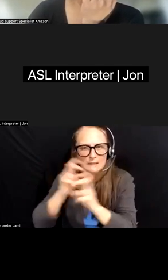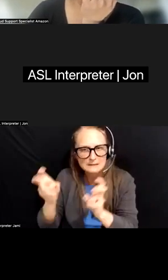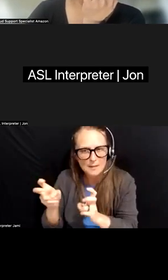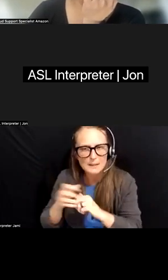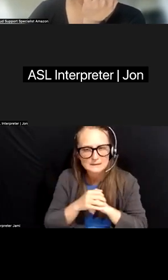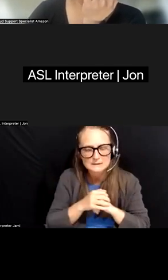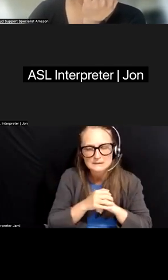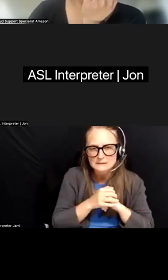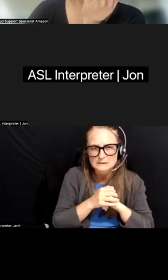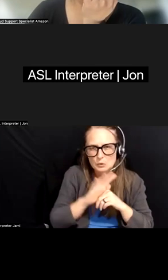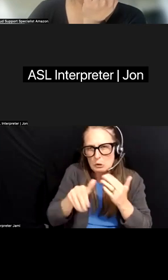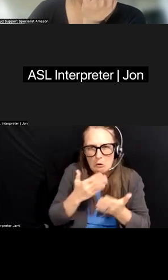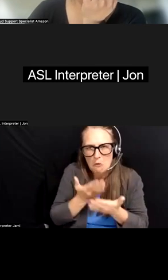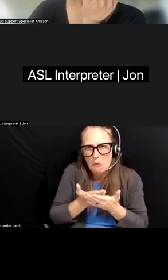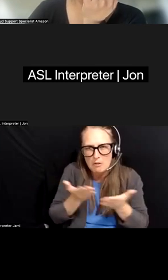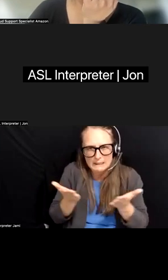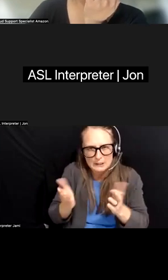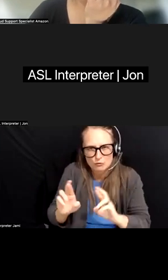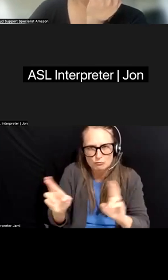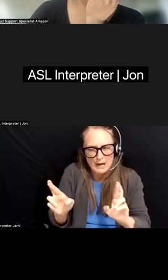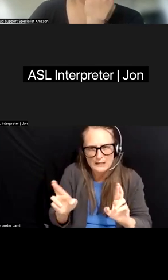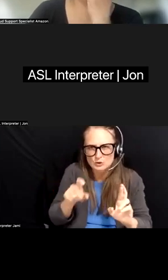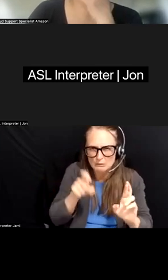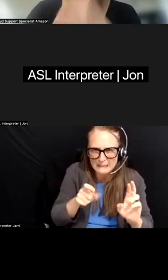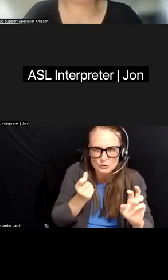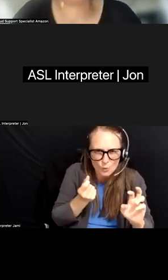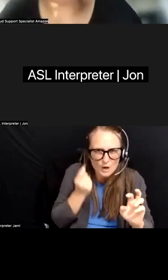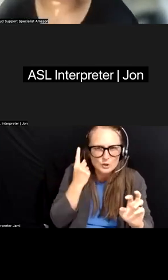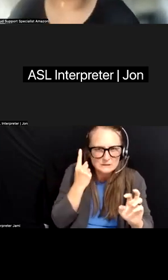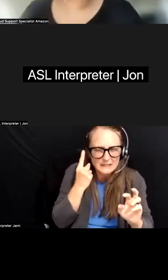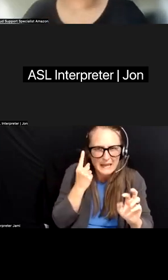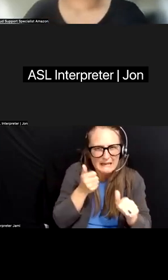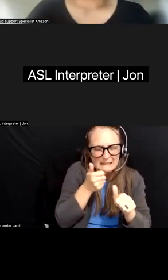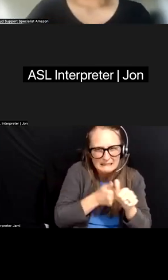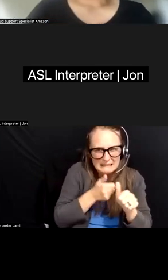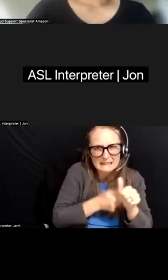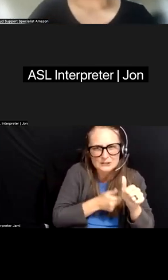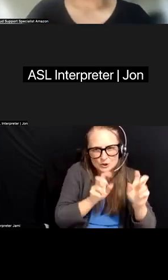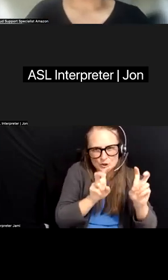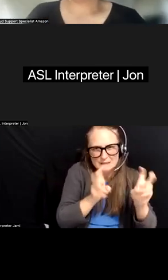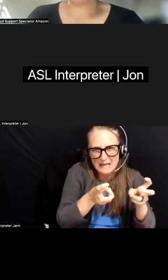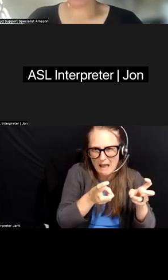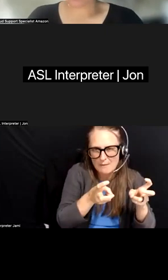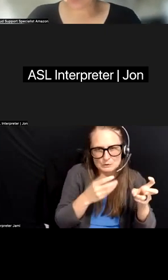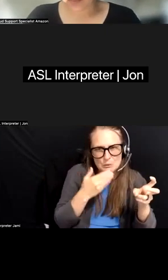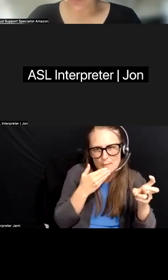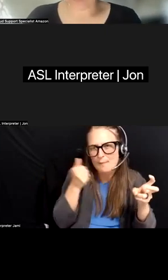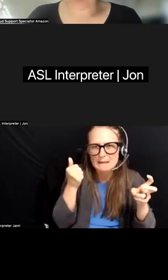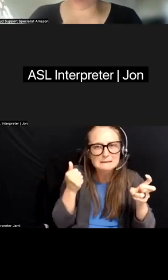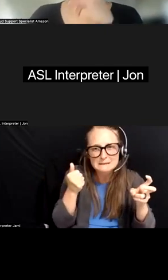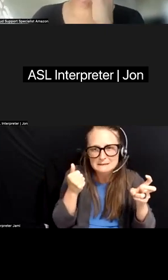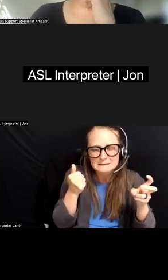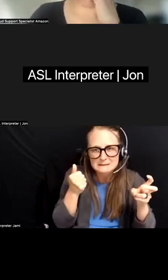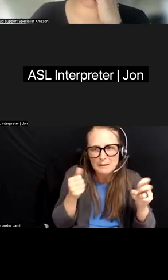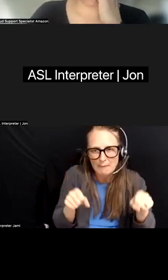really understand every single topic to the best level so that